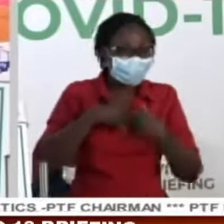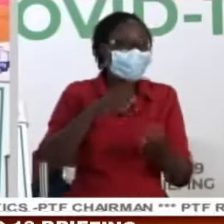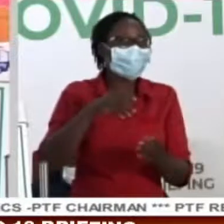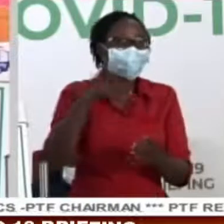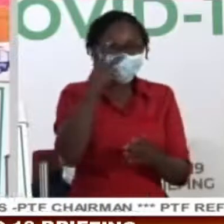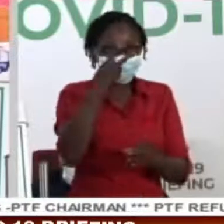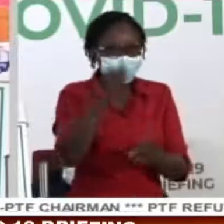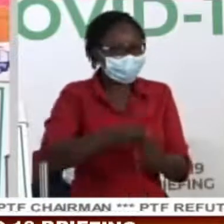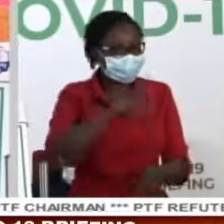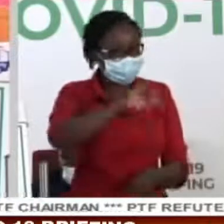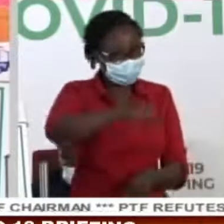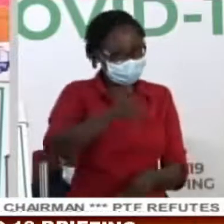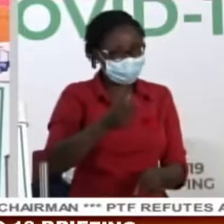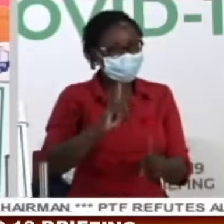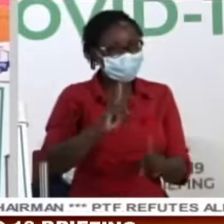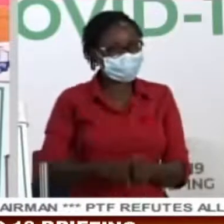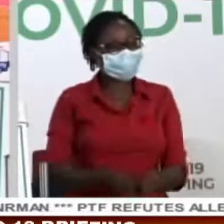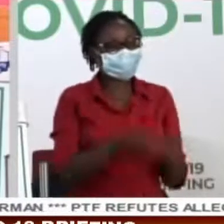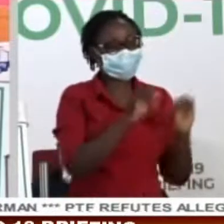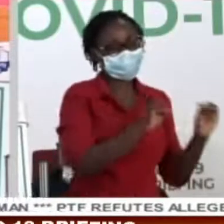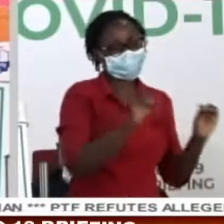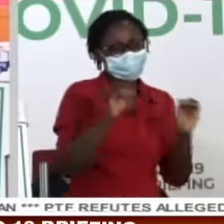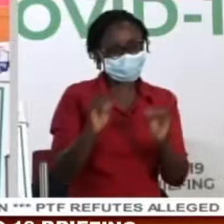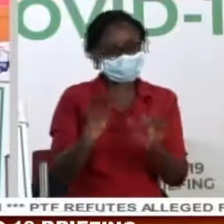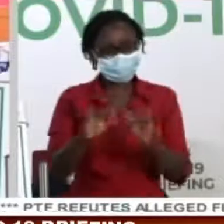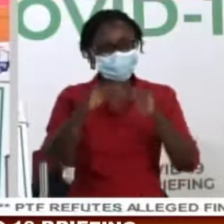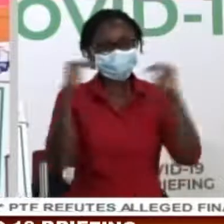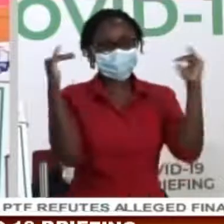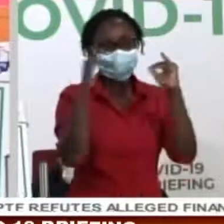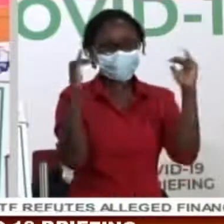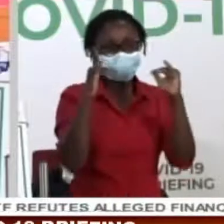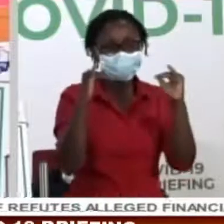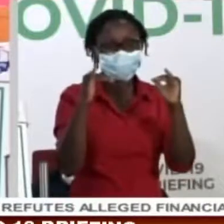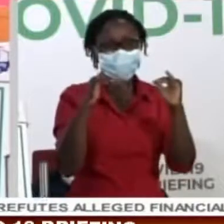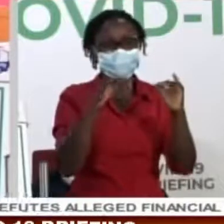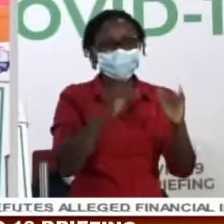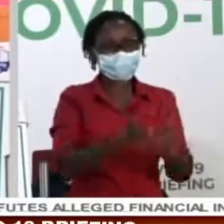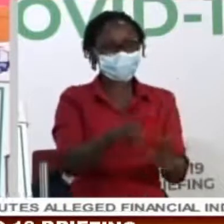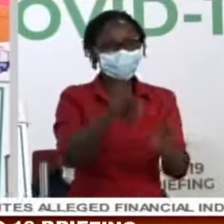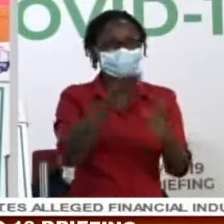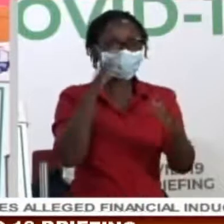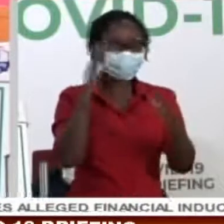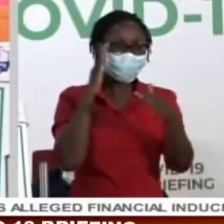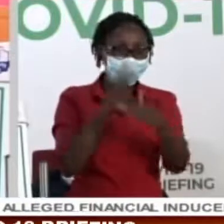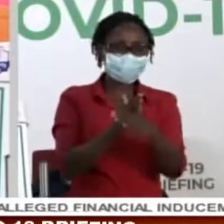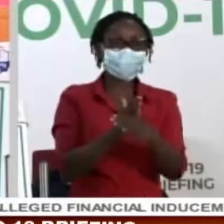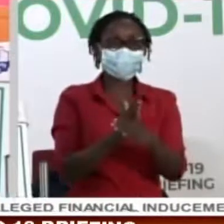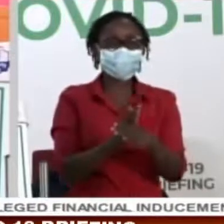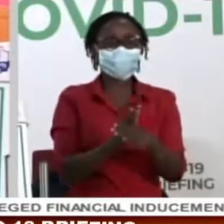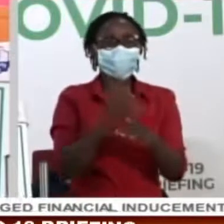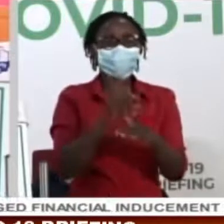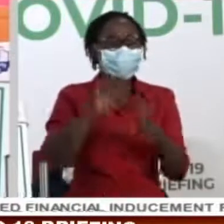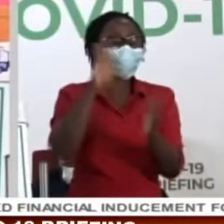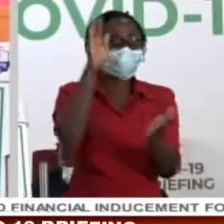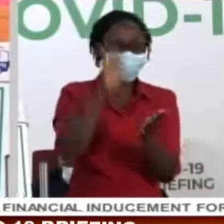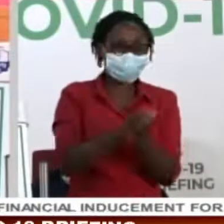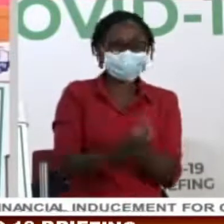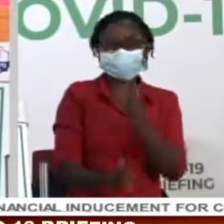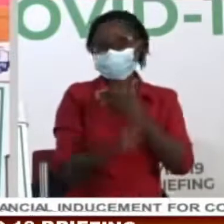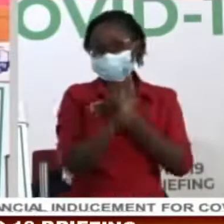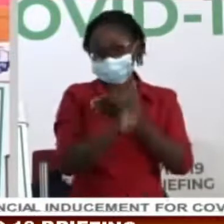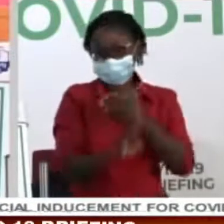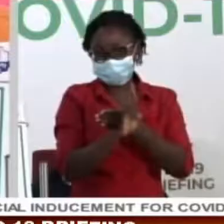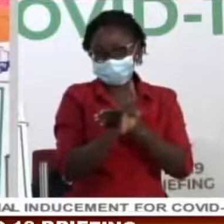to define and set measured precautionary steps to mitigate the risks,